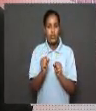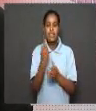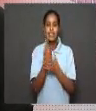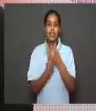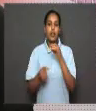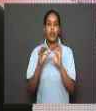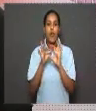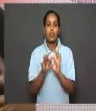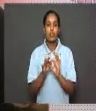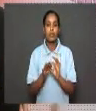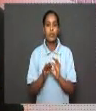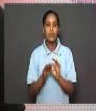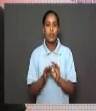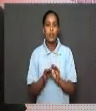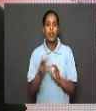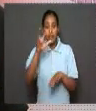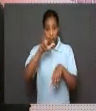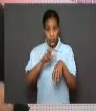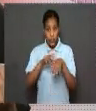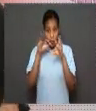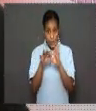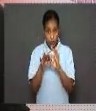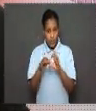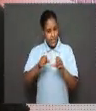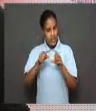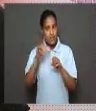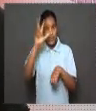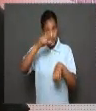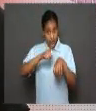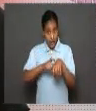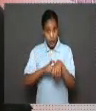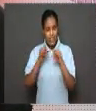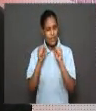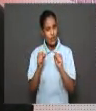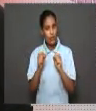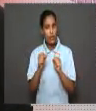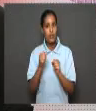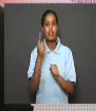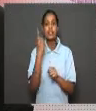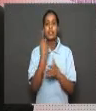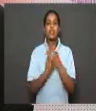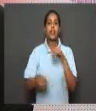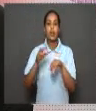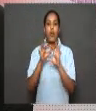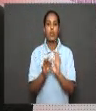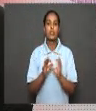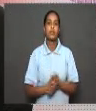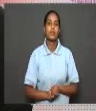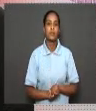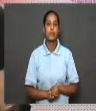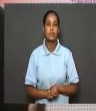bond, and a triple bond is 3 times as strong as a single bond.